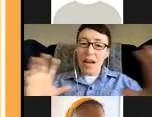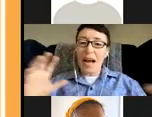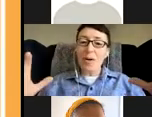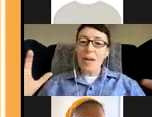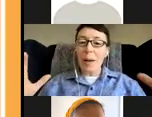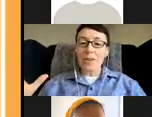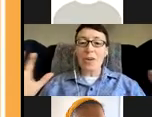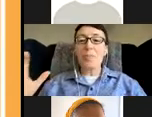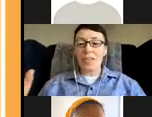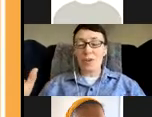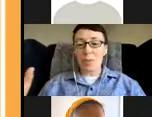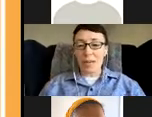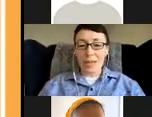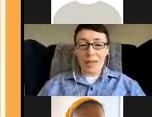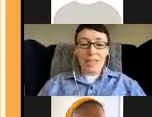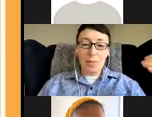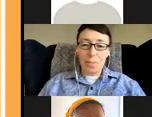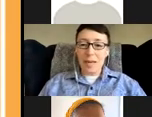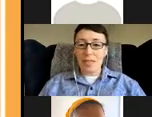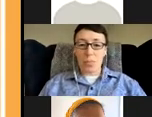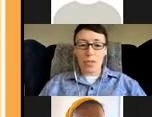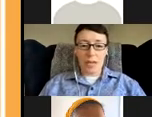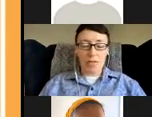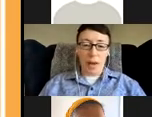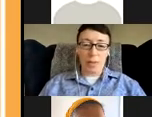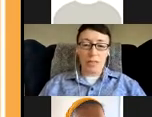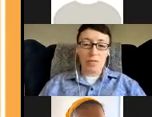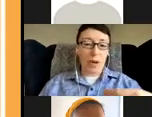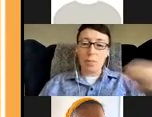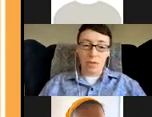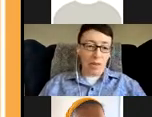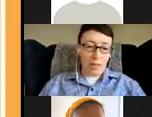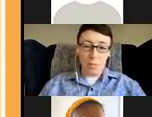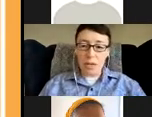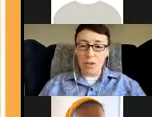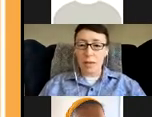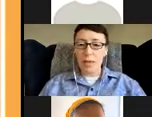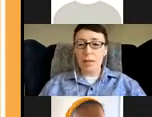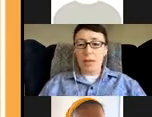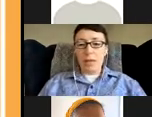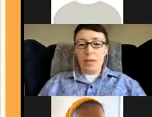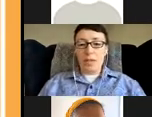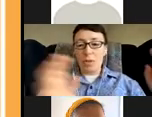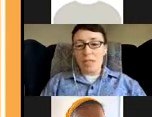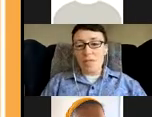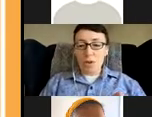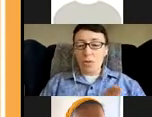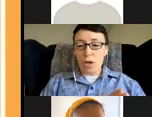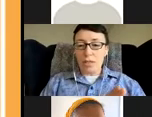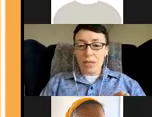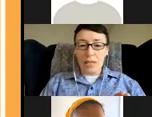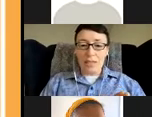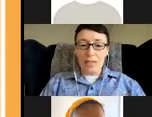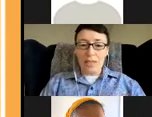of how CAPTA could be interpreted to best protect families from surveillance and punishment. So what this flow